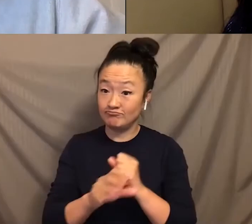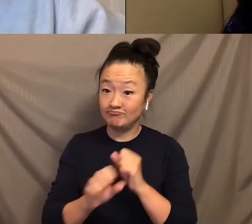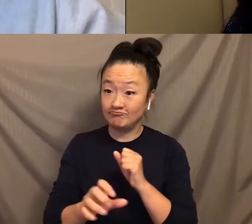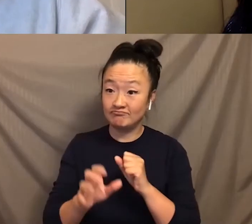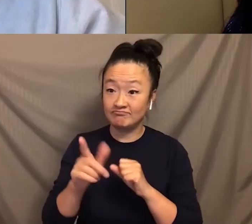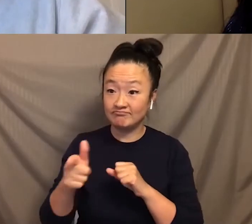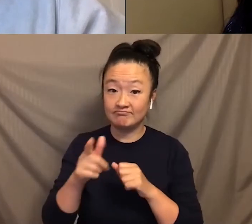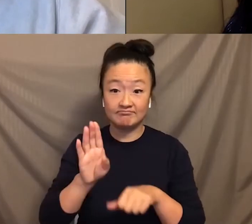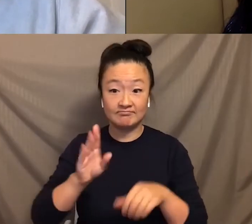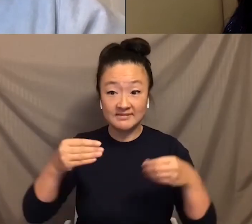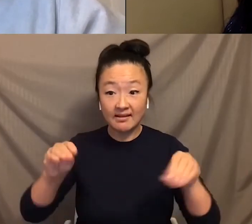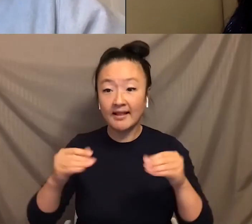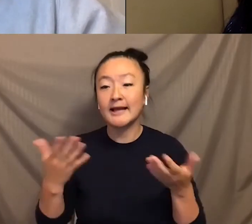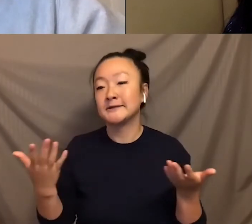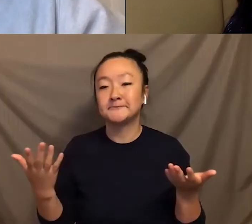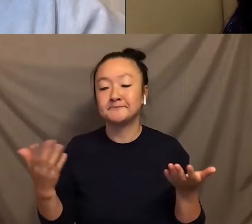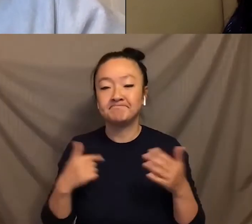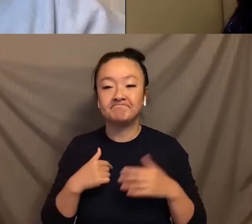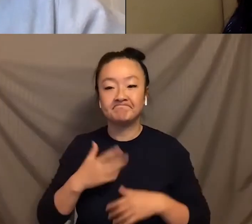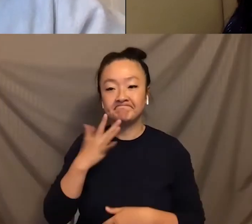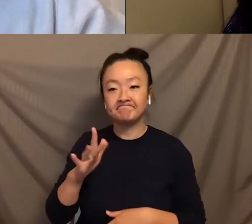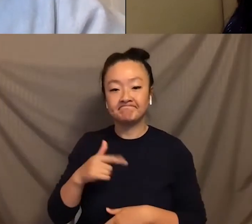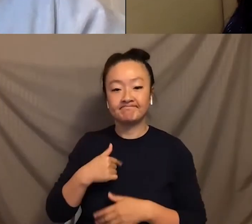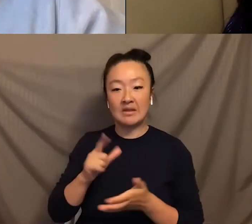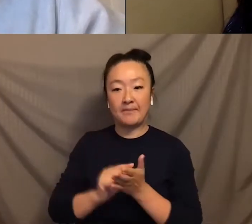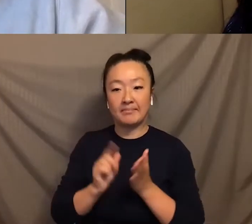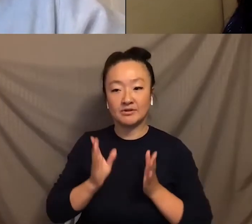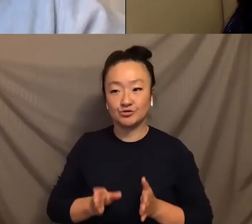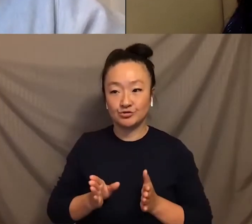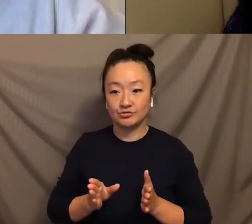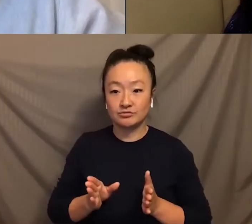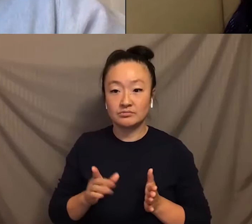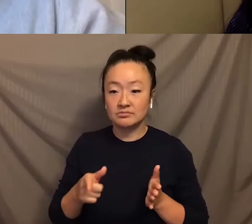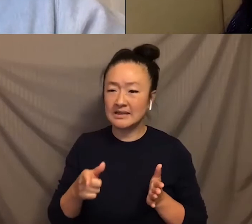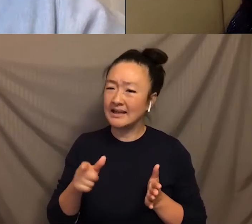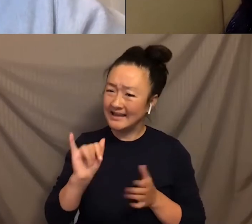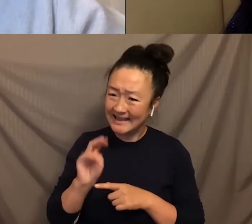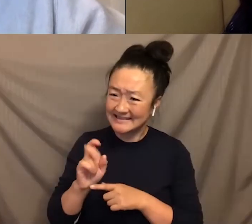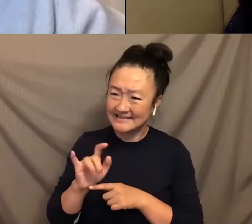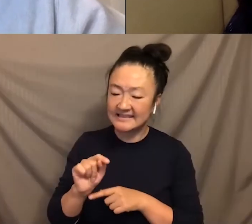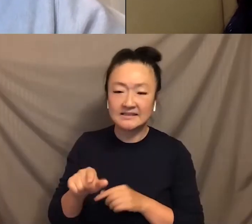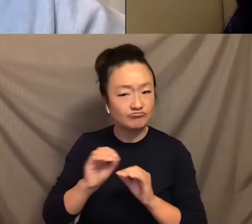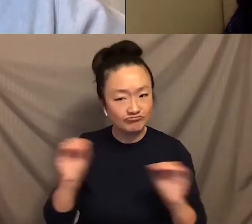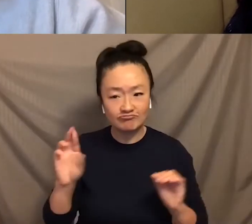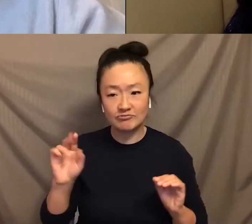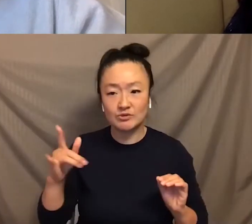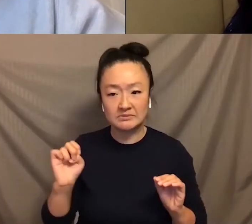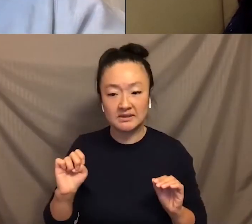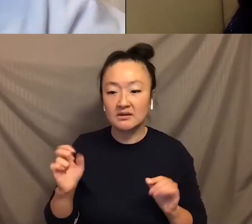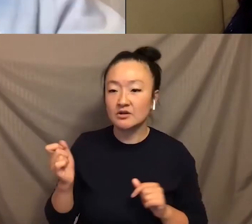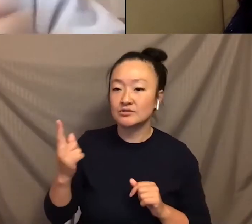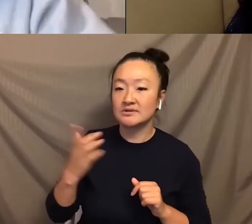very, very fortunate to have ended up with a publisher who insisted that I have no recipes and understood,